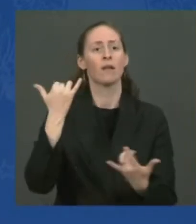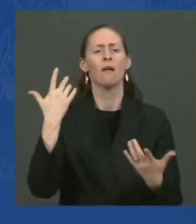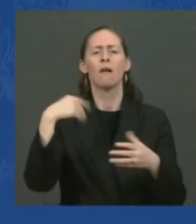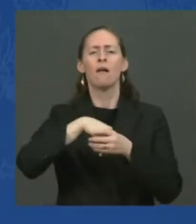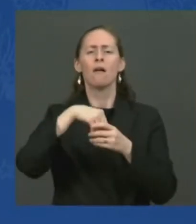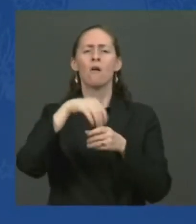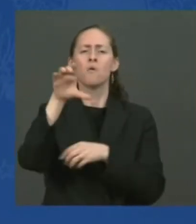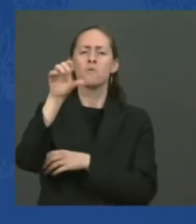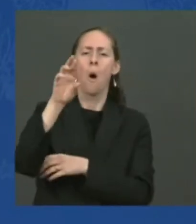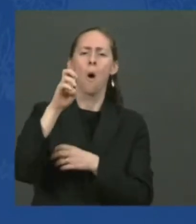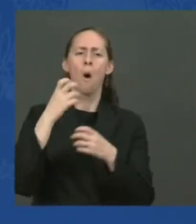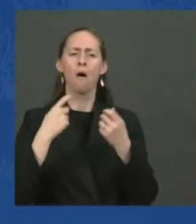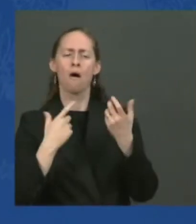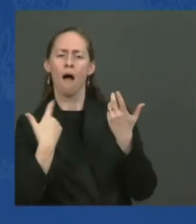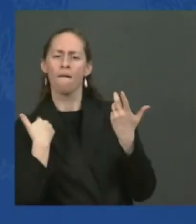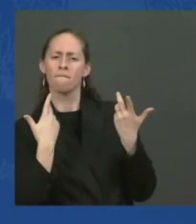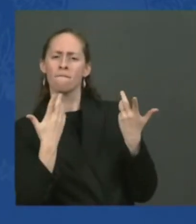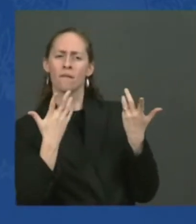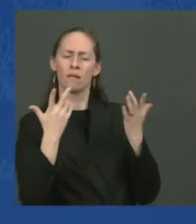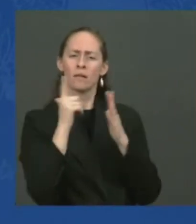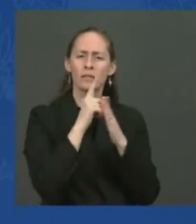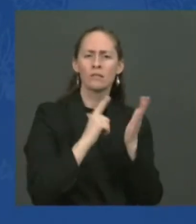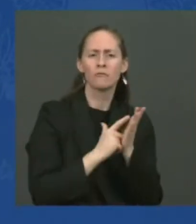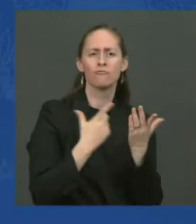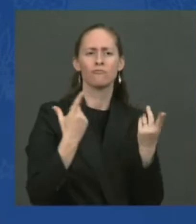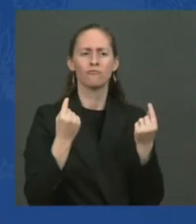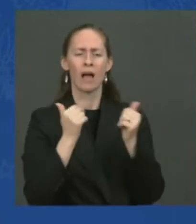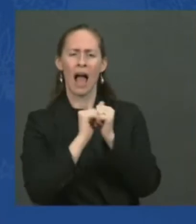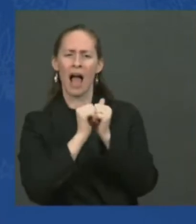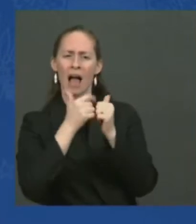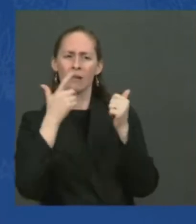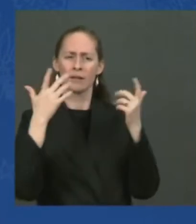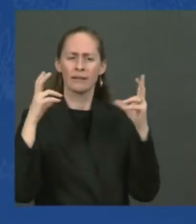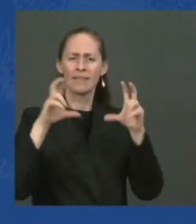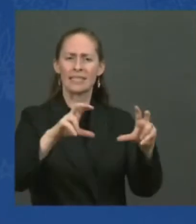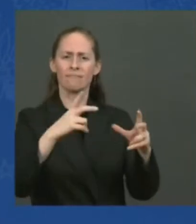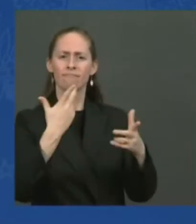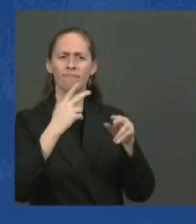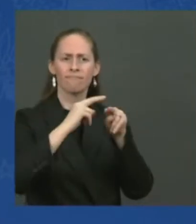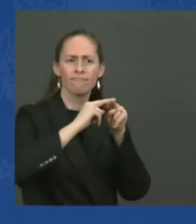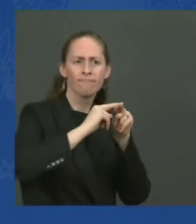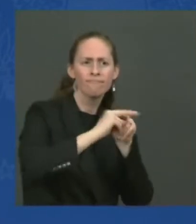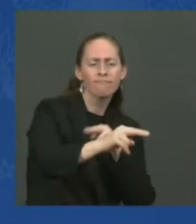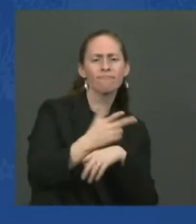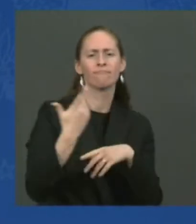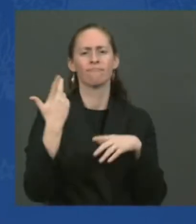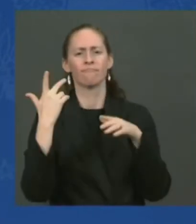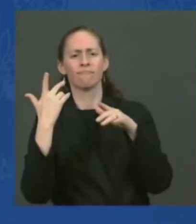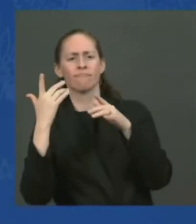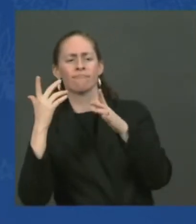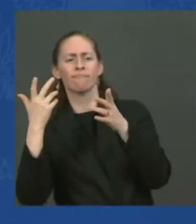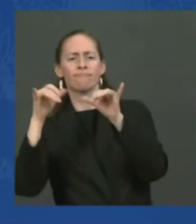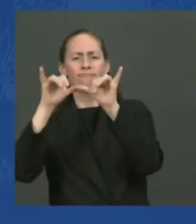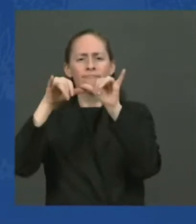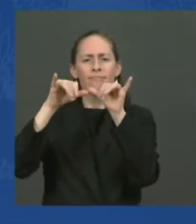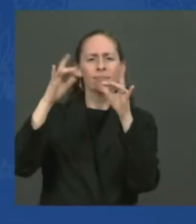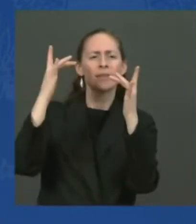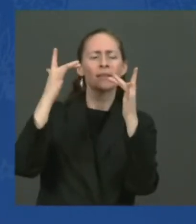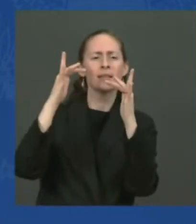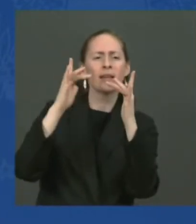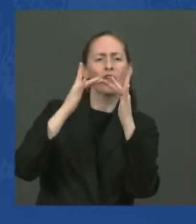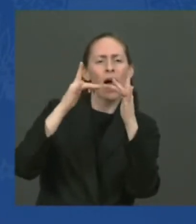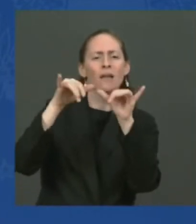roads and bridges and rail and transit and ports and airports and water systems, the electric grid, broadband, and more. We've